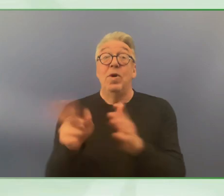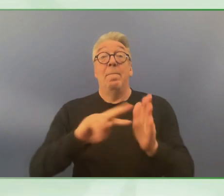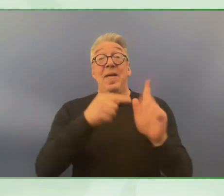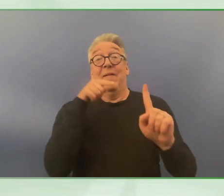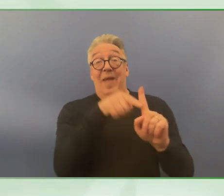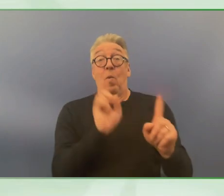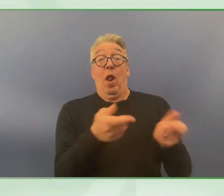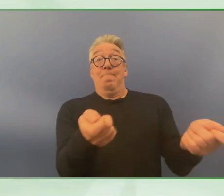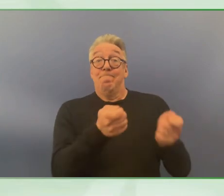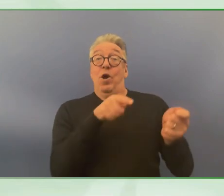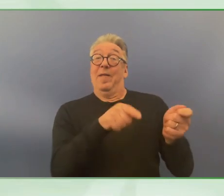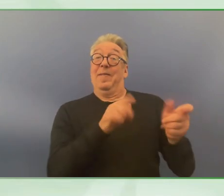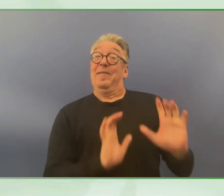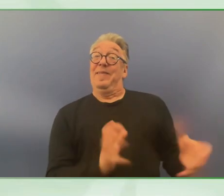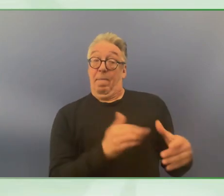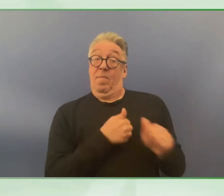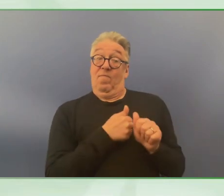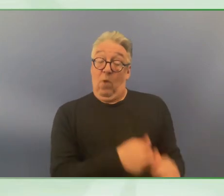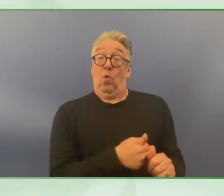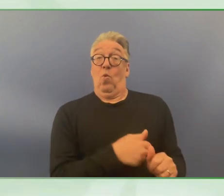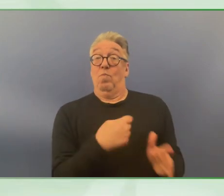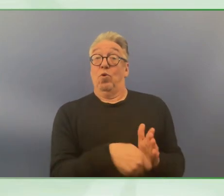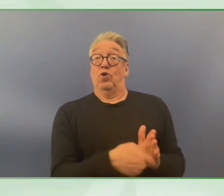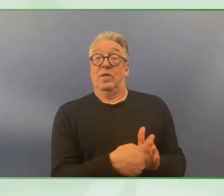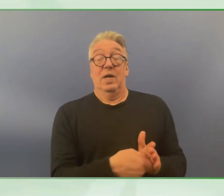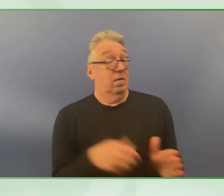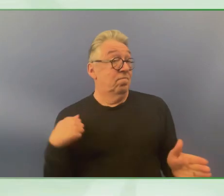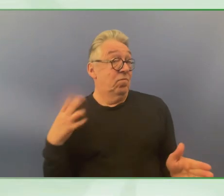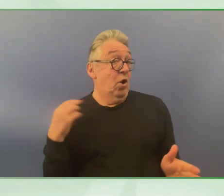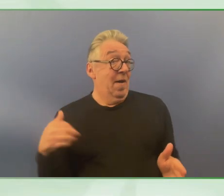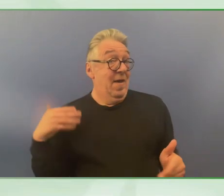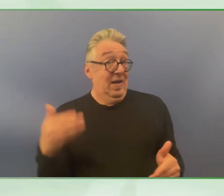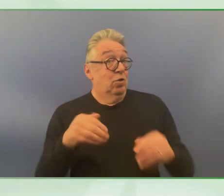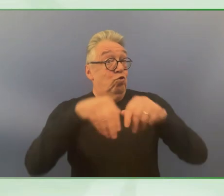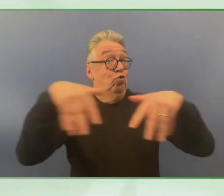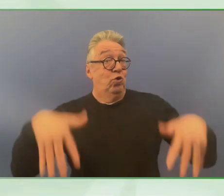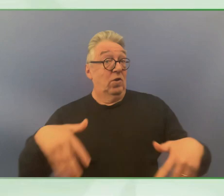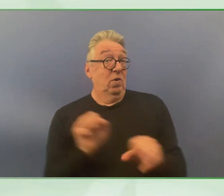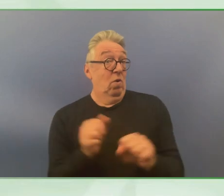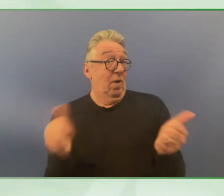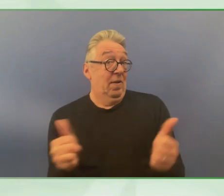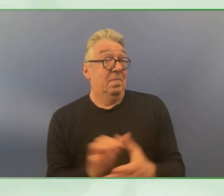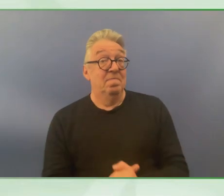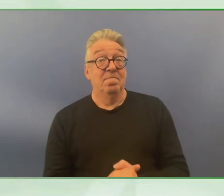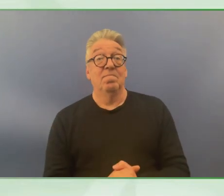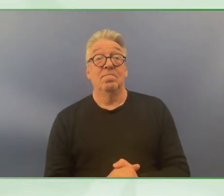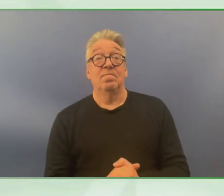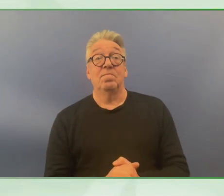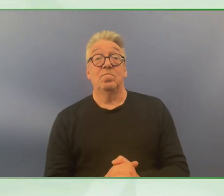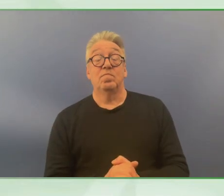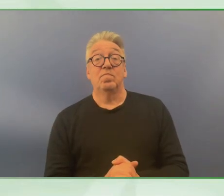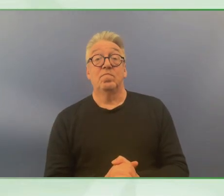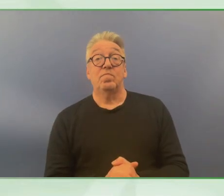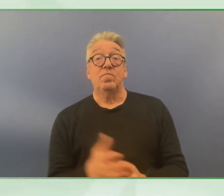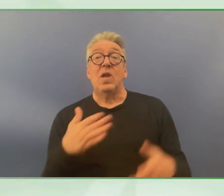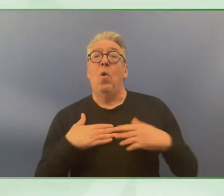this has been very, very useful in the past years. And lastly here, I would say that our employee resource groups and